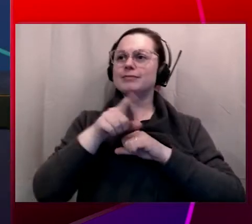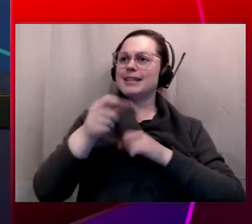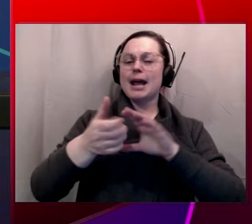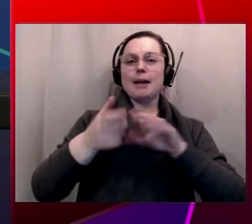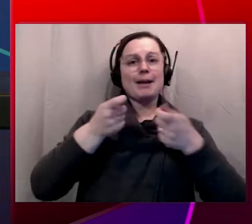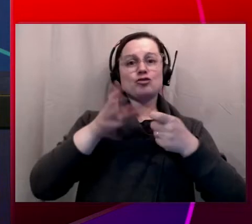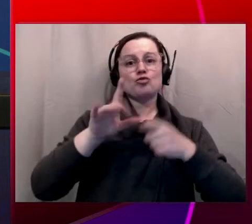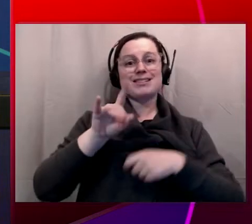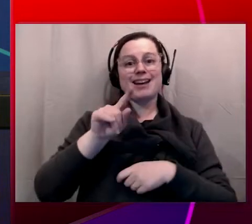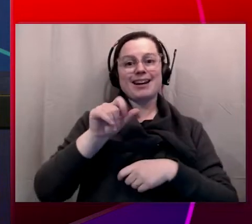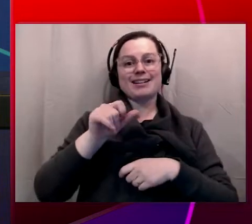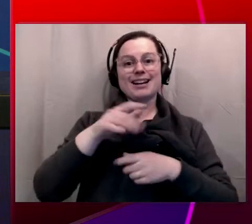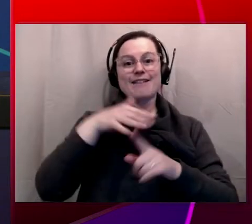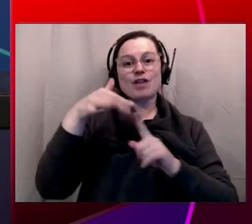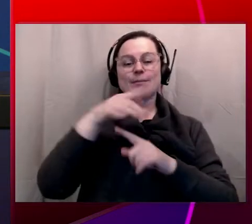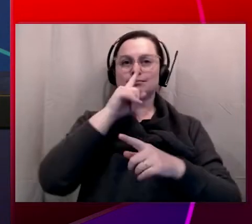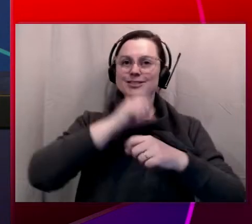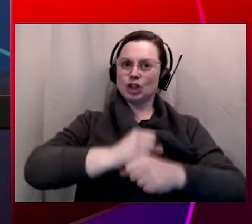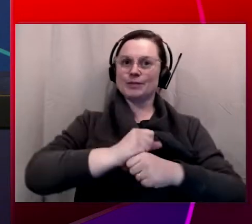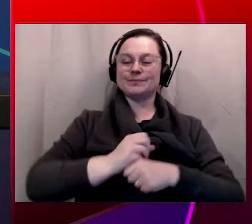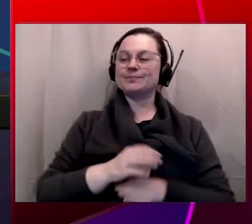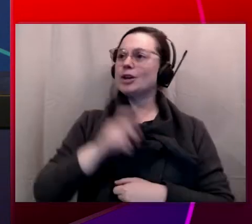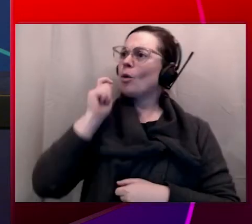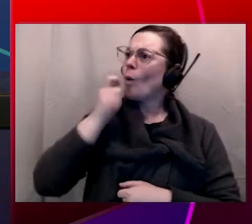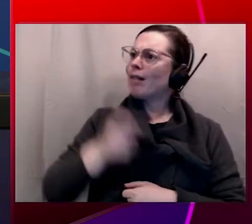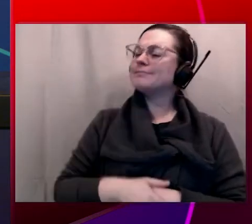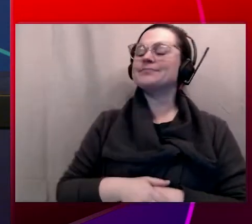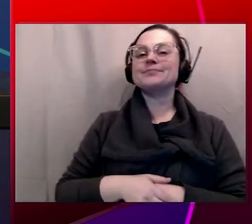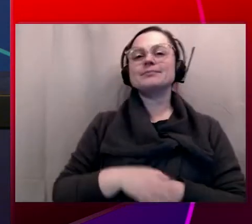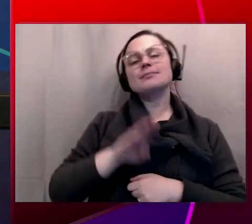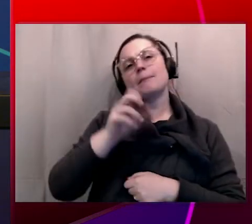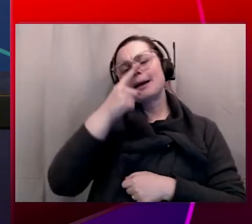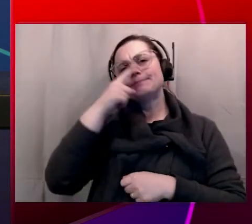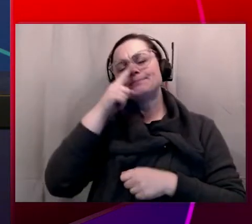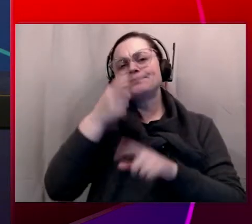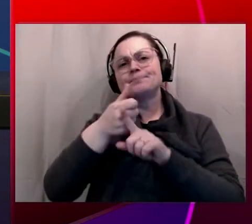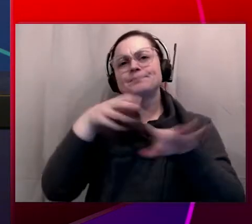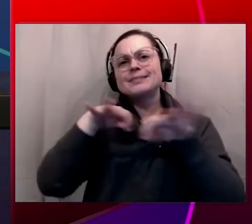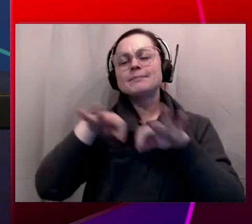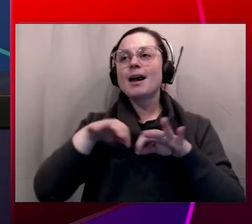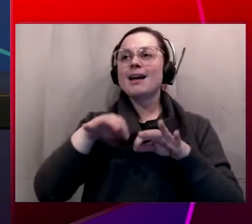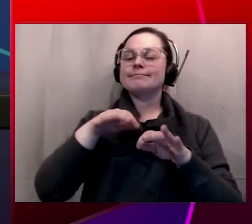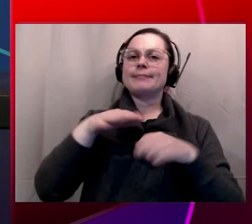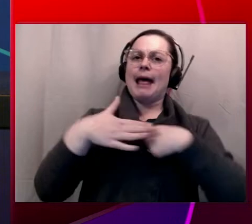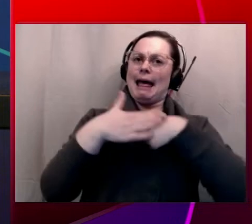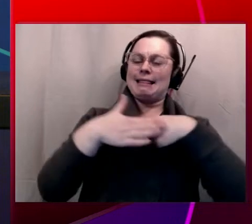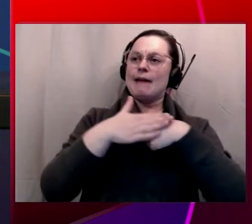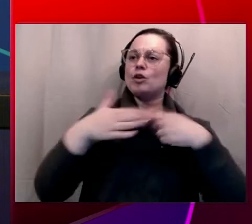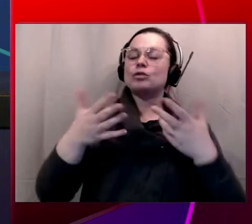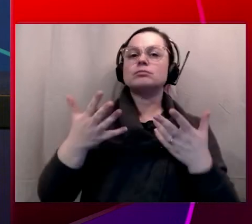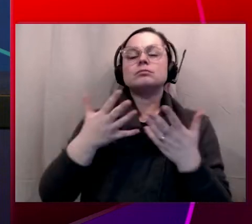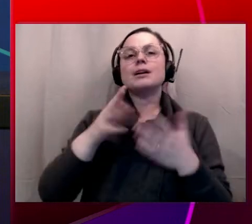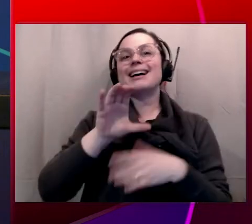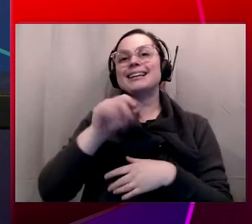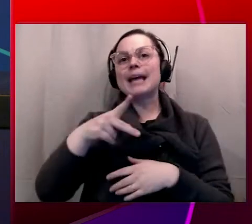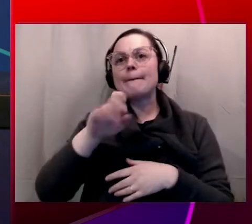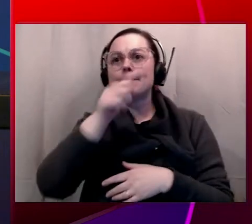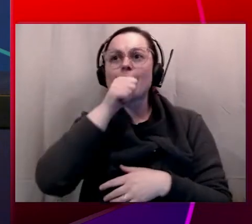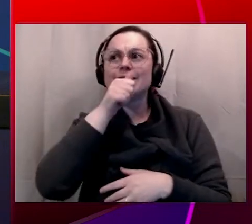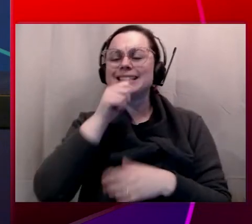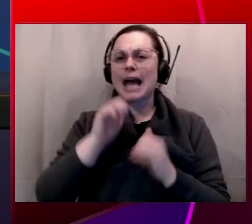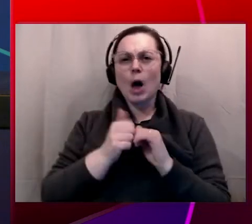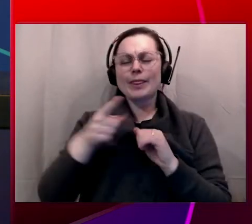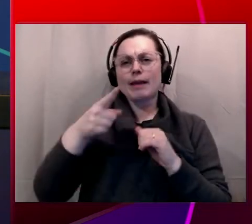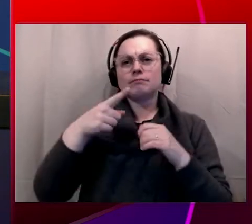environment. Yeah. That's really cool. So Ben, can you give us, I guess, like a high-level overview of like how does like Cape Privacy actually make the encryption